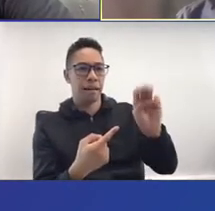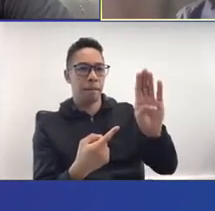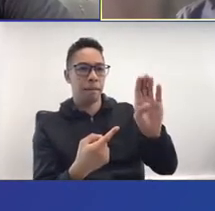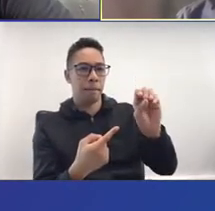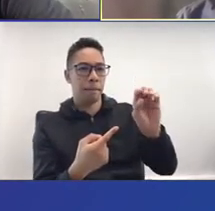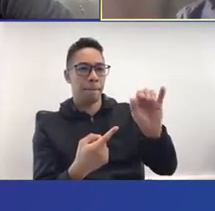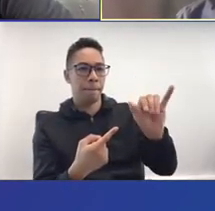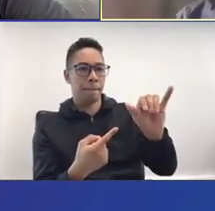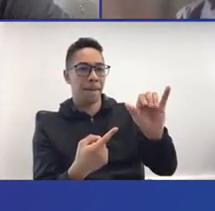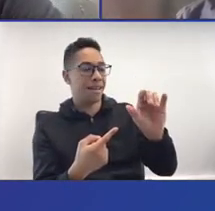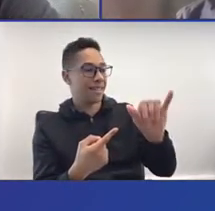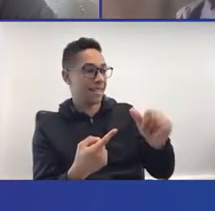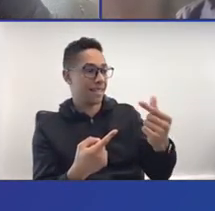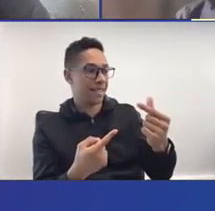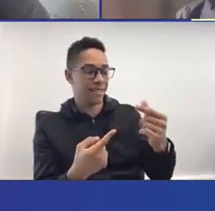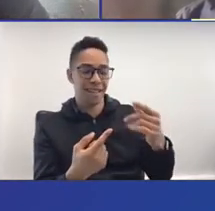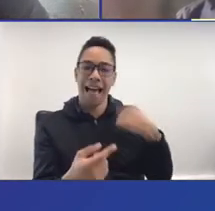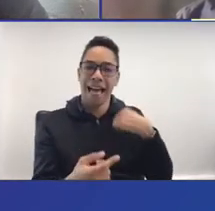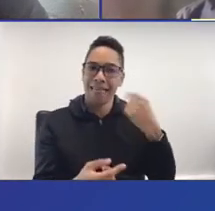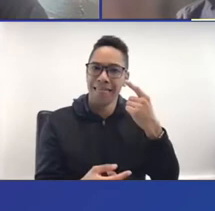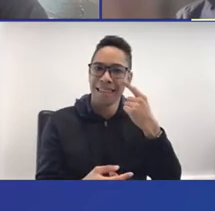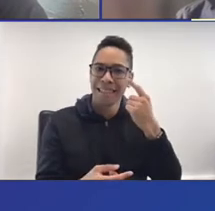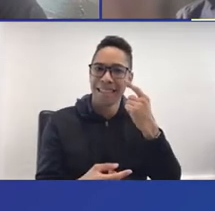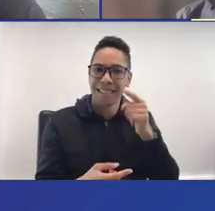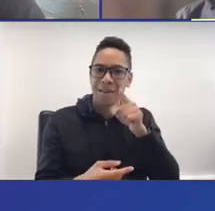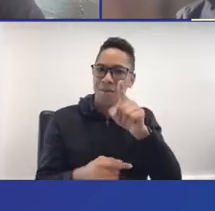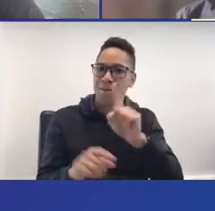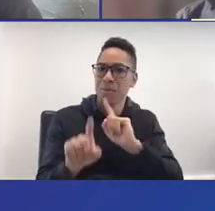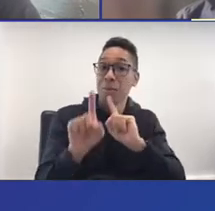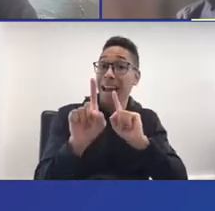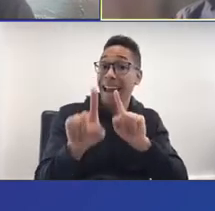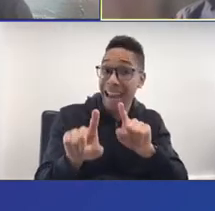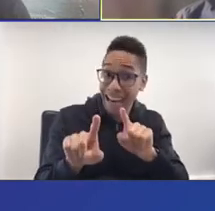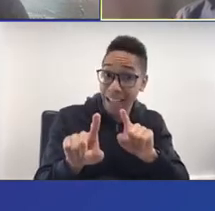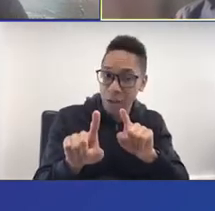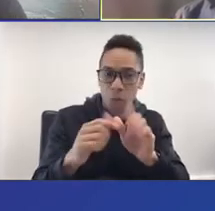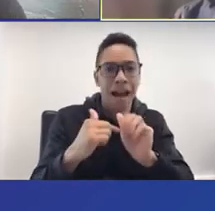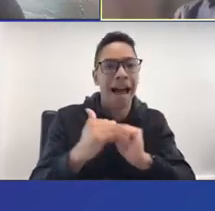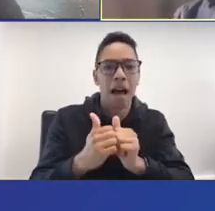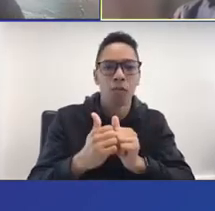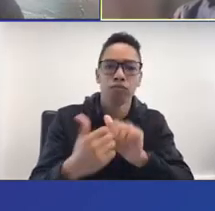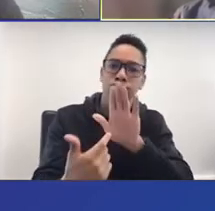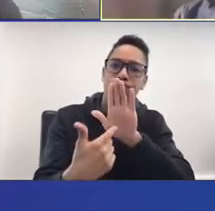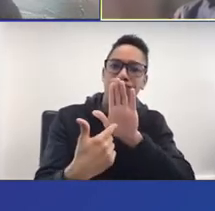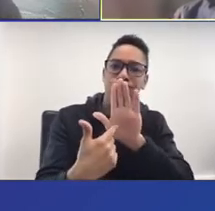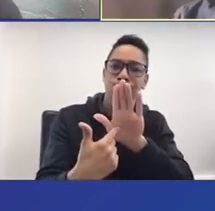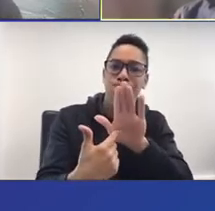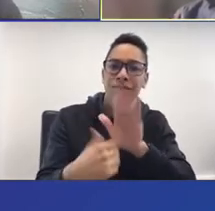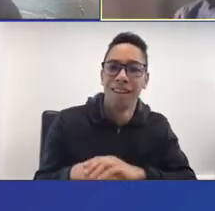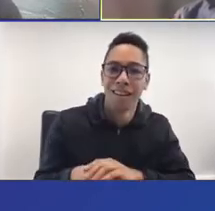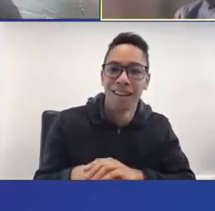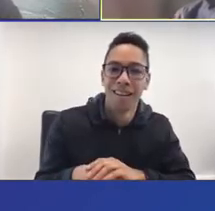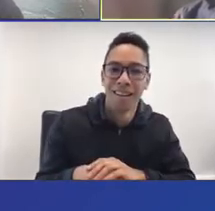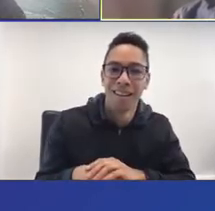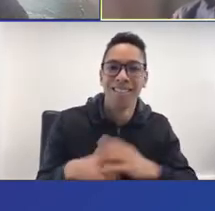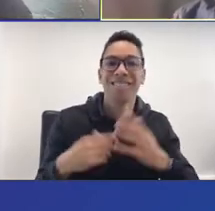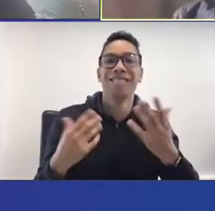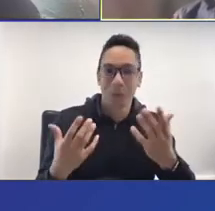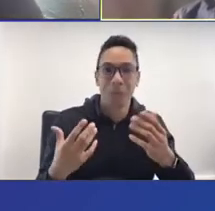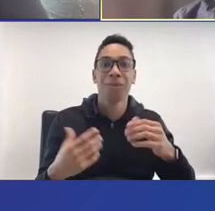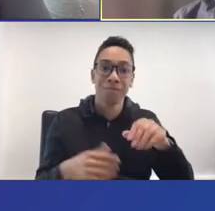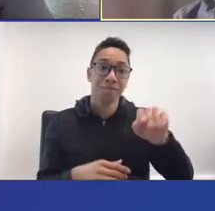and I think you answered it by demonstrating it. So yeah,